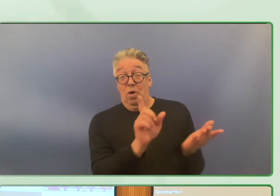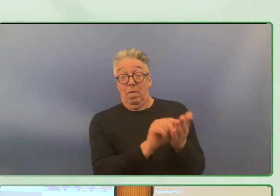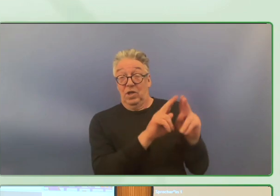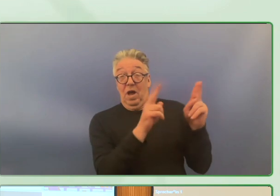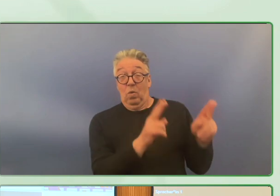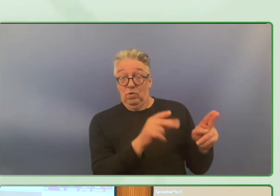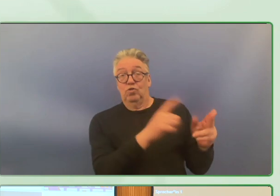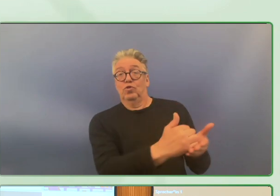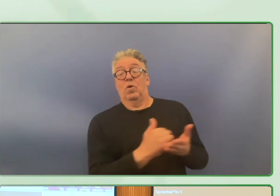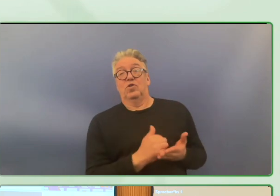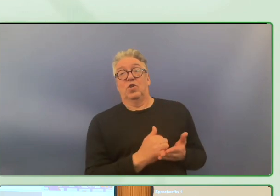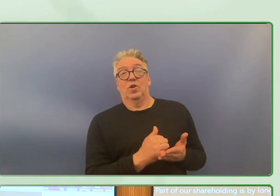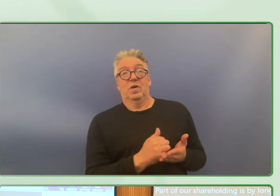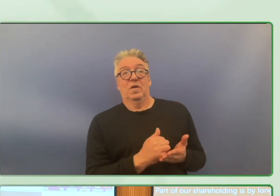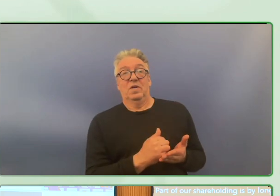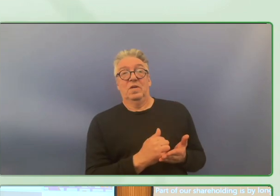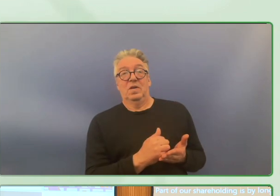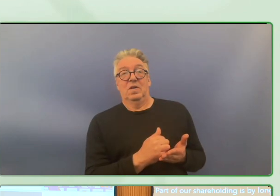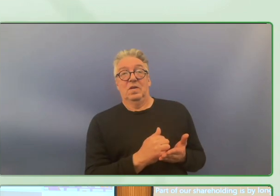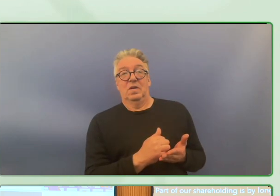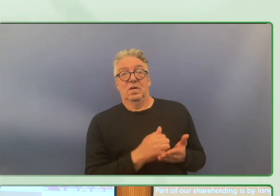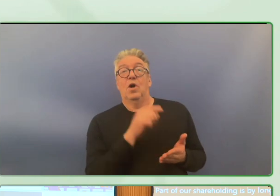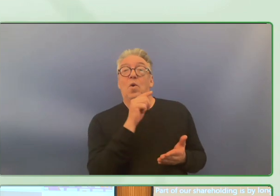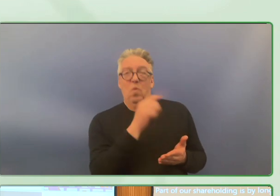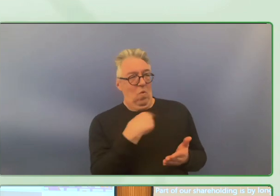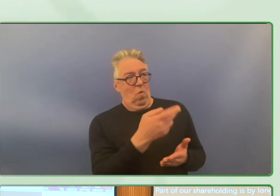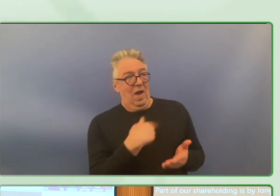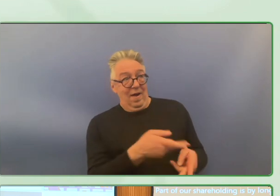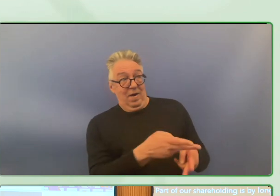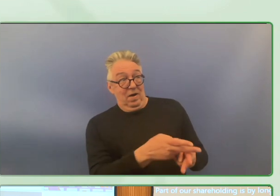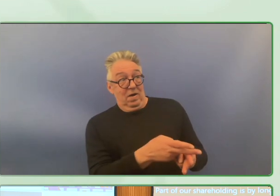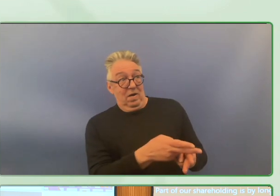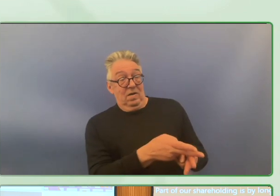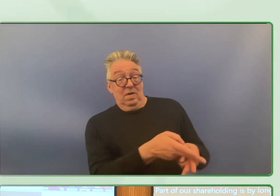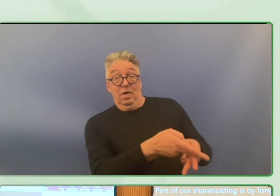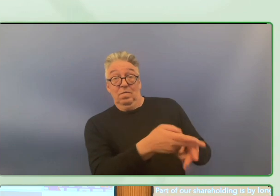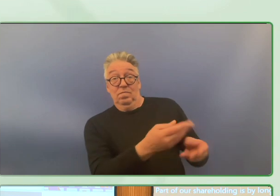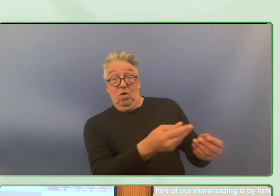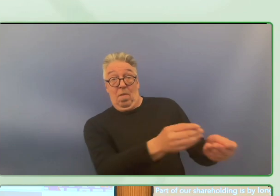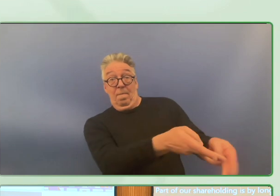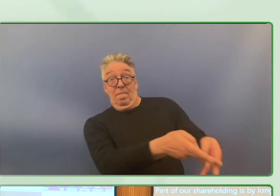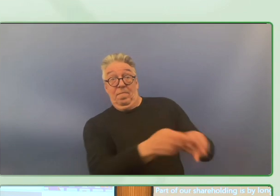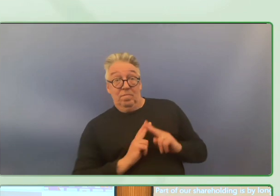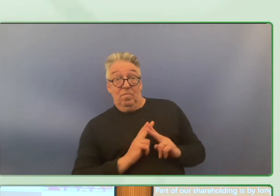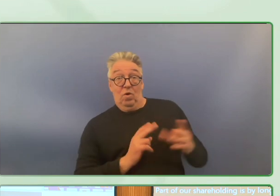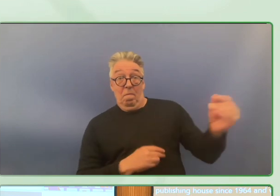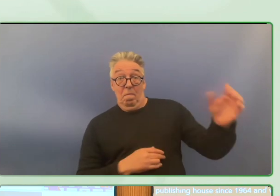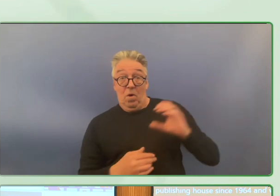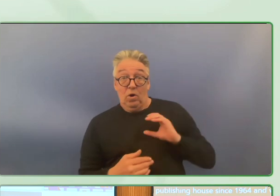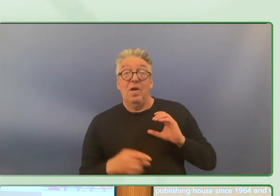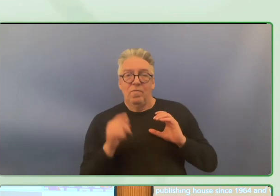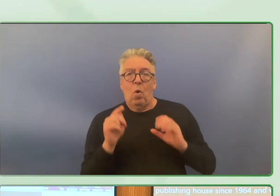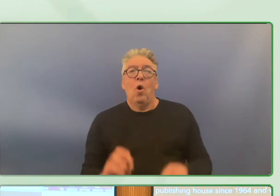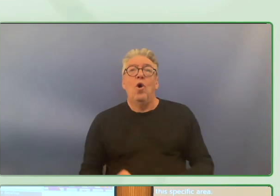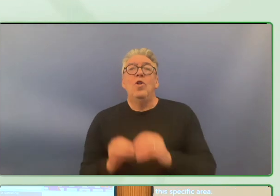from Longhorn to develop technology that can focus on learners in this specific area. It's much easier to